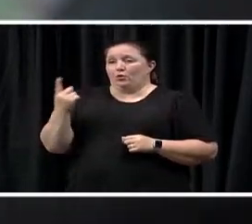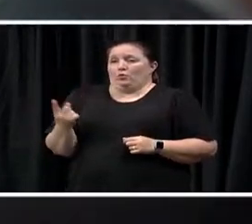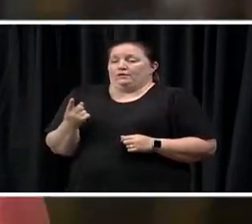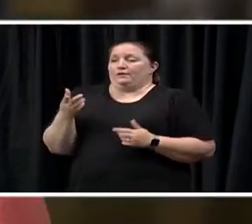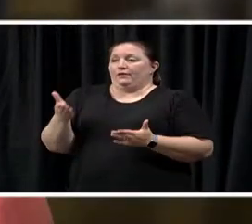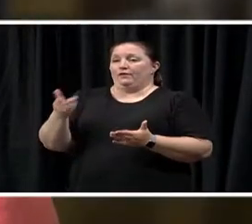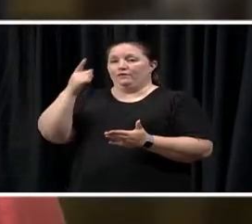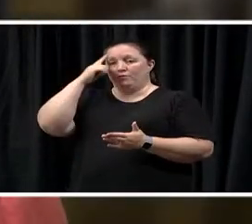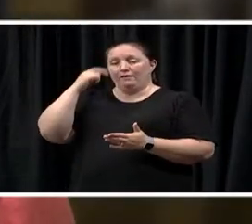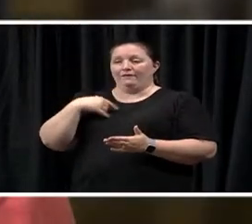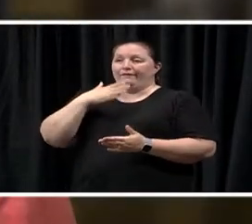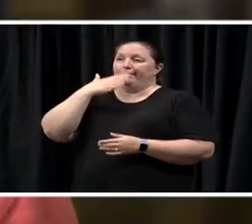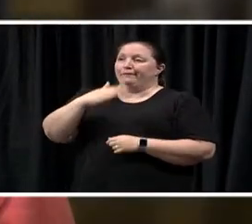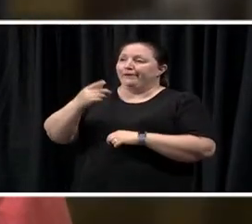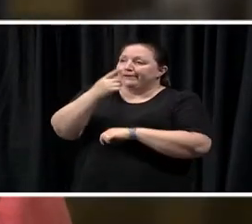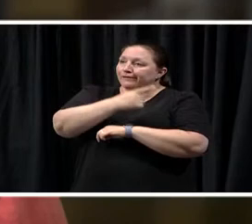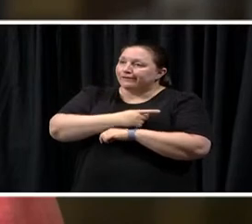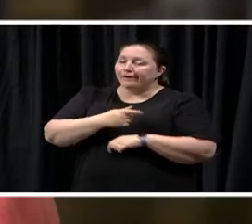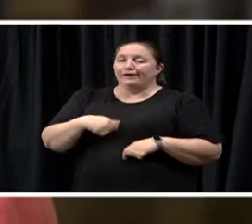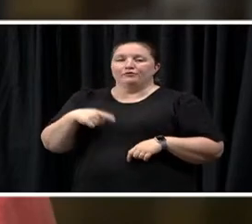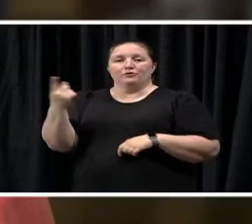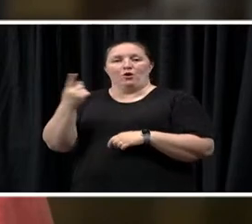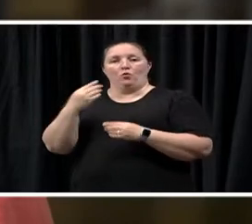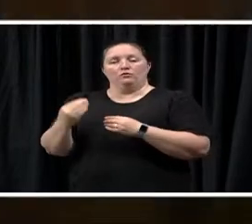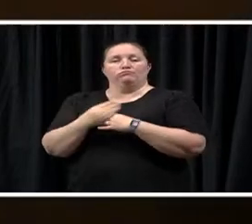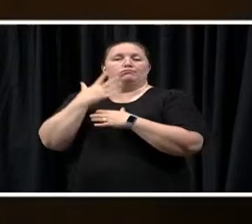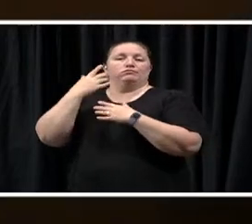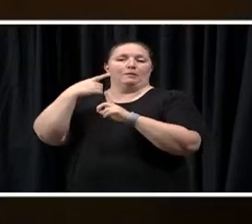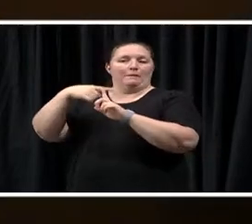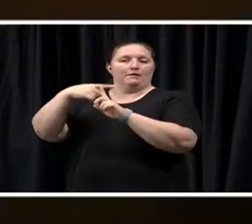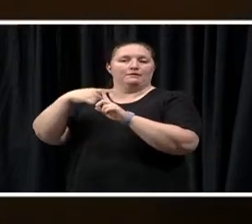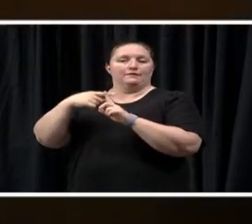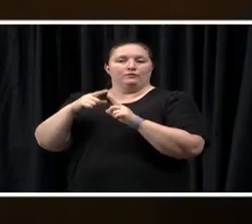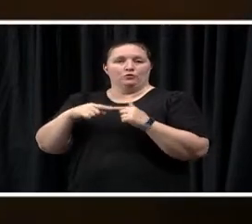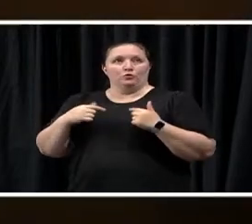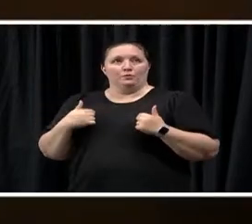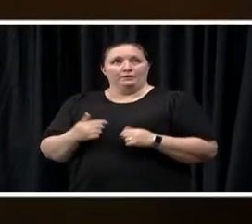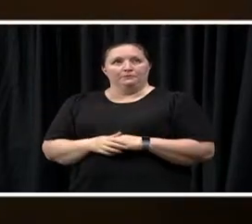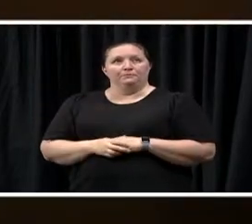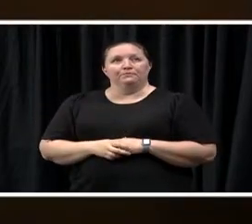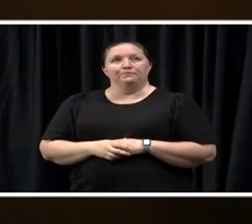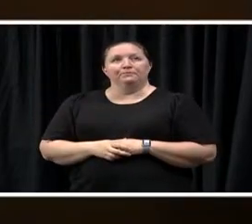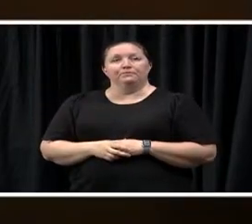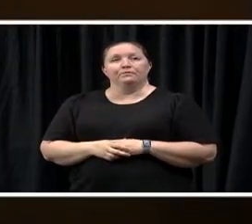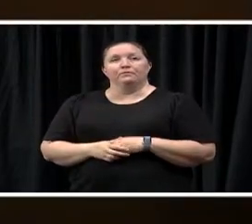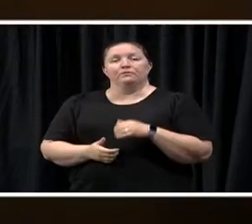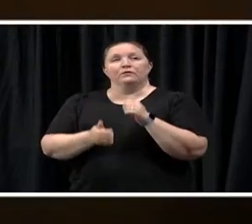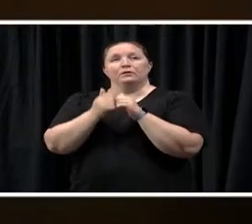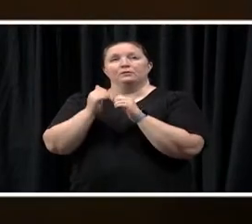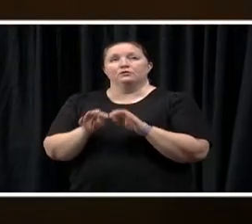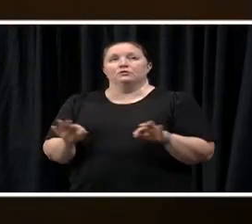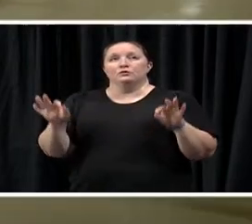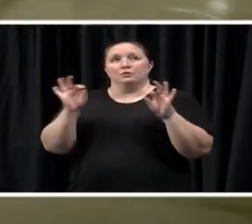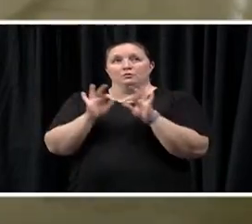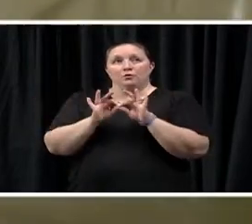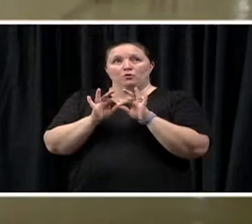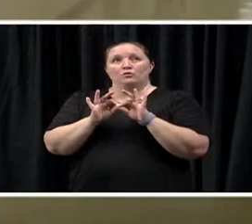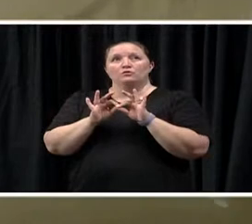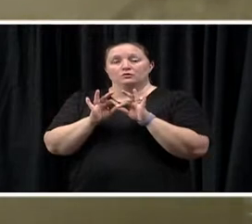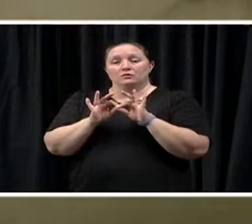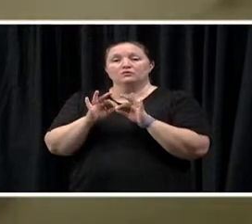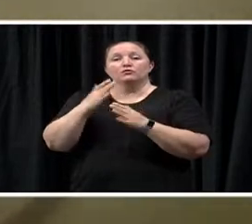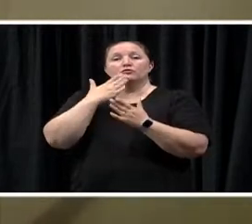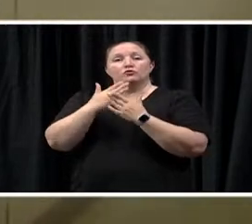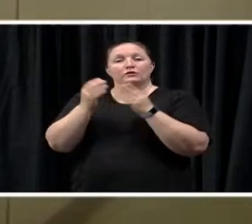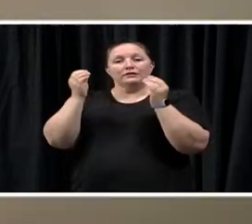bad day. She's always brought positivity into my life. I think that the most important has been meet a very good teacher that I